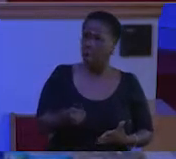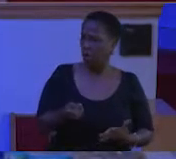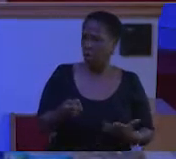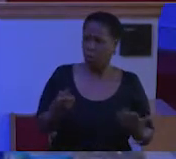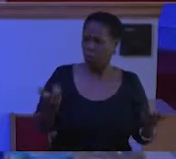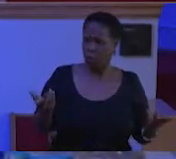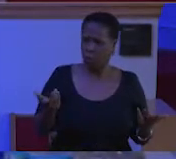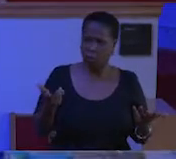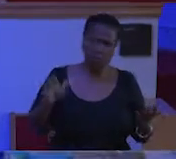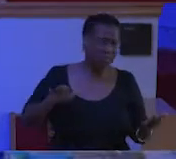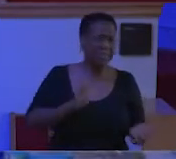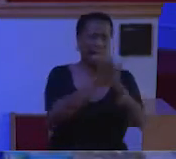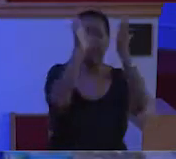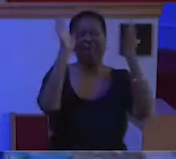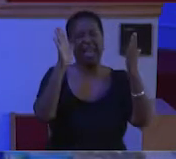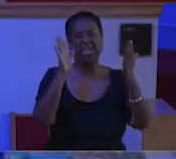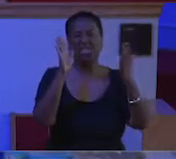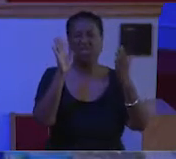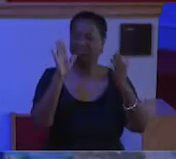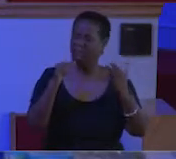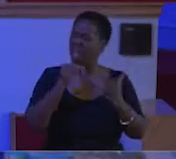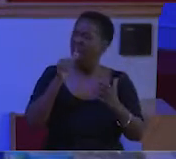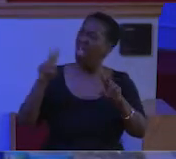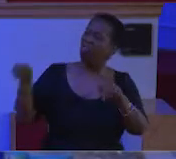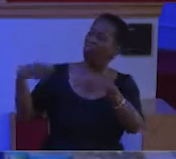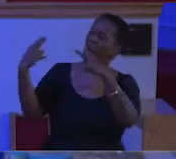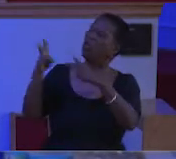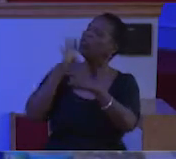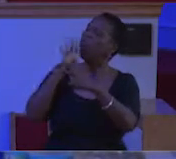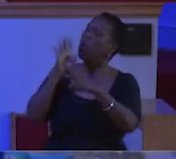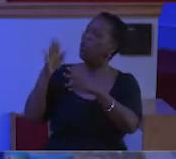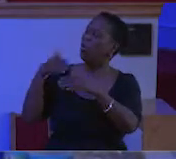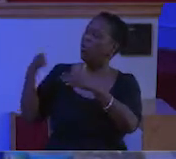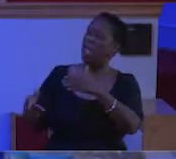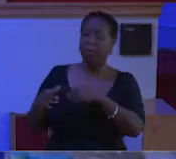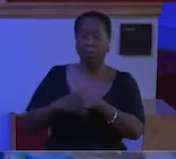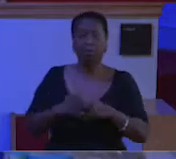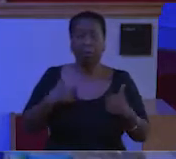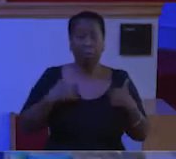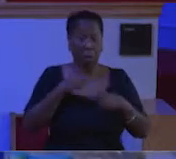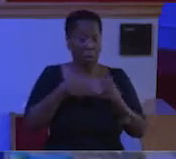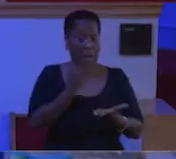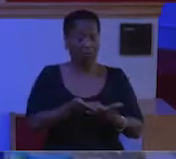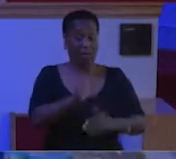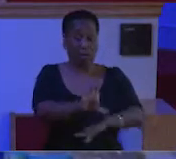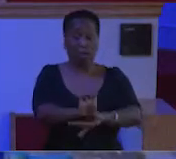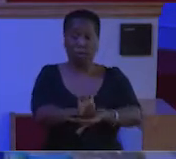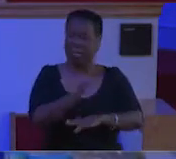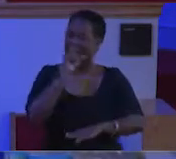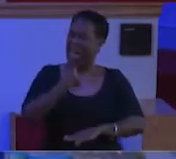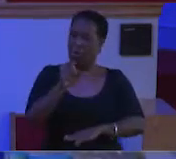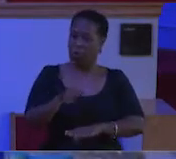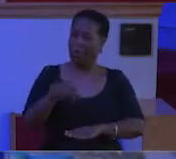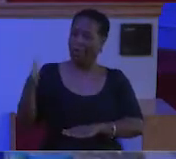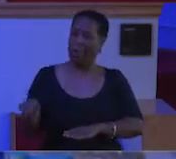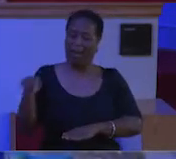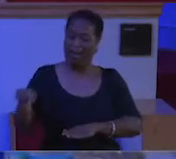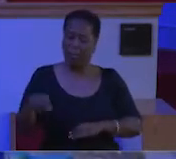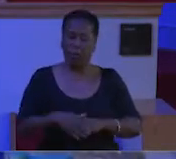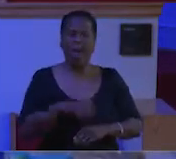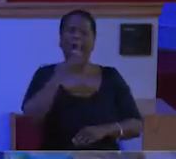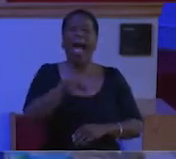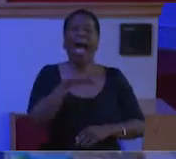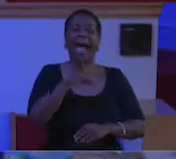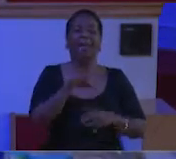slap hands with your neighbor and turn around and talk to your neighbor. Because when I come to church, I don't need my neighbor. I need